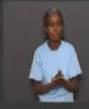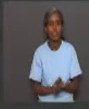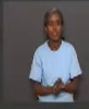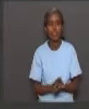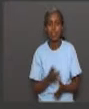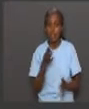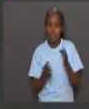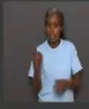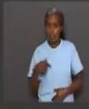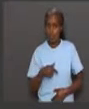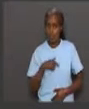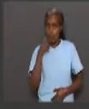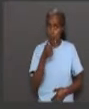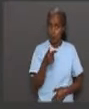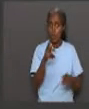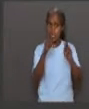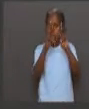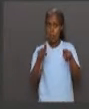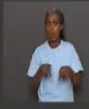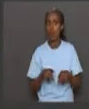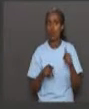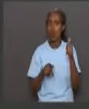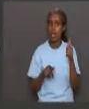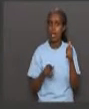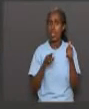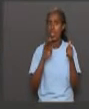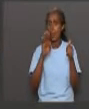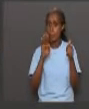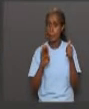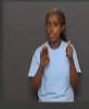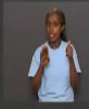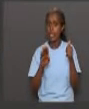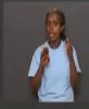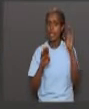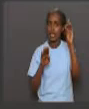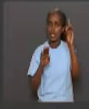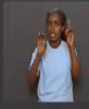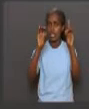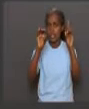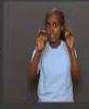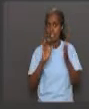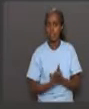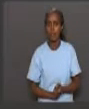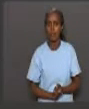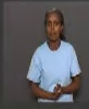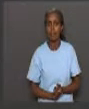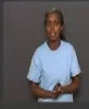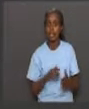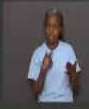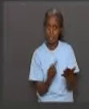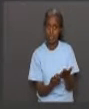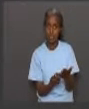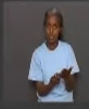If we call the parallelogram A, B, D, C,